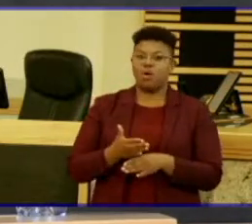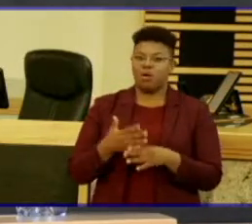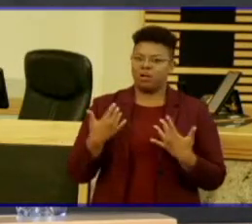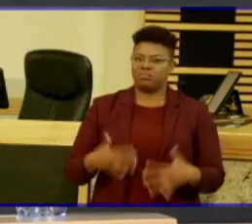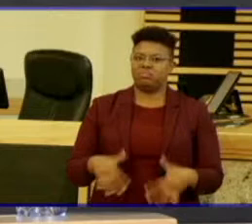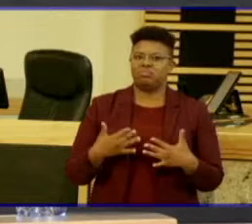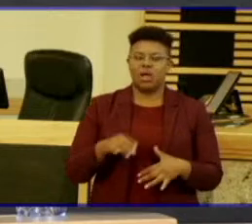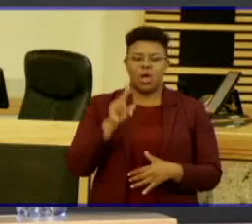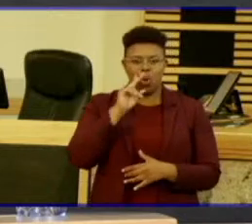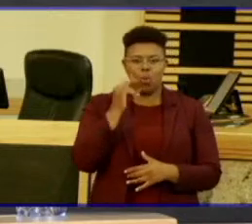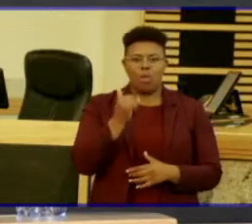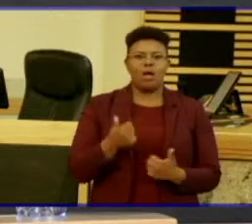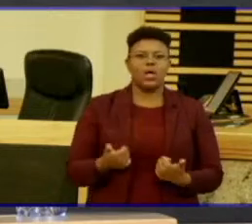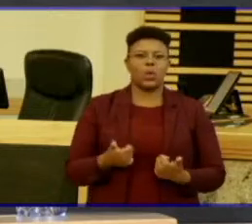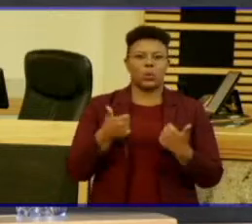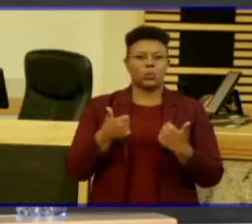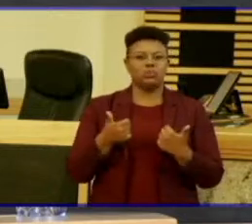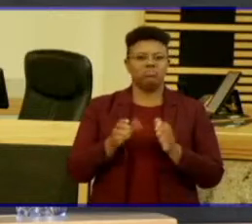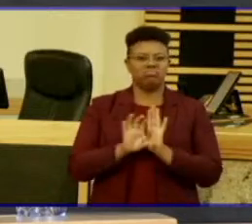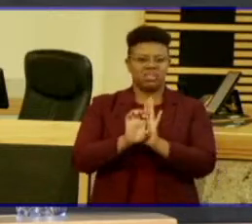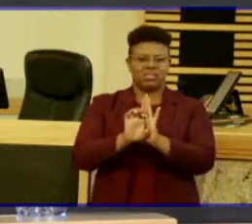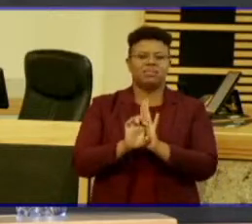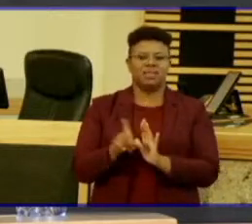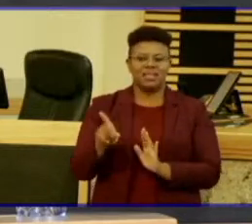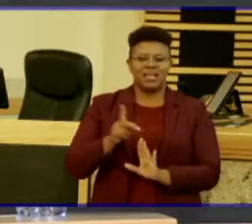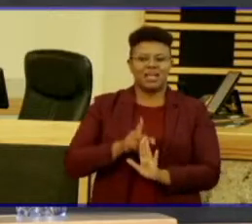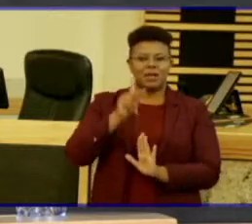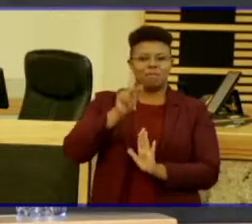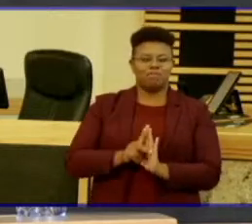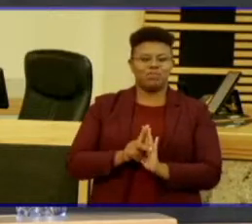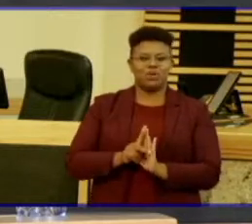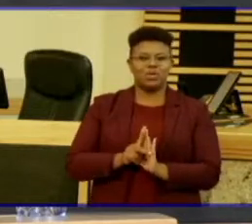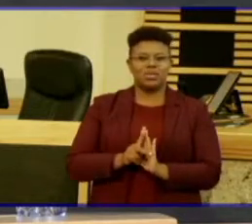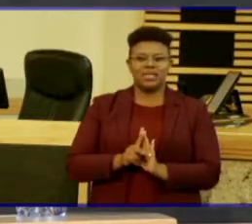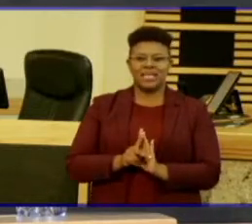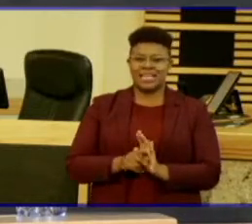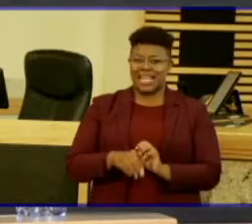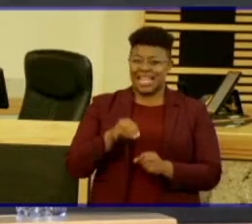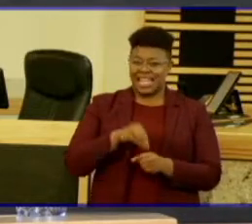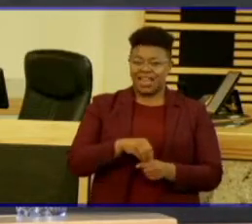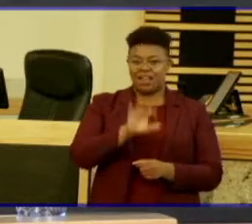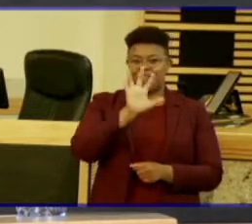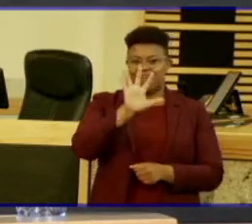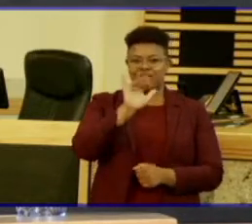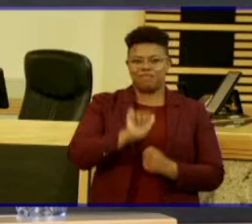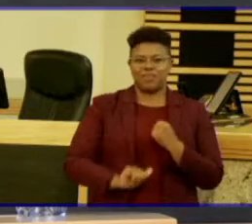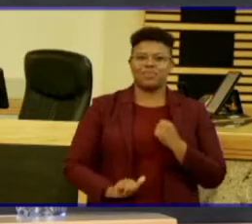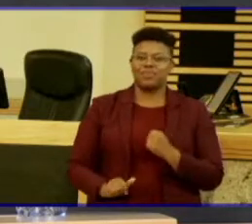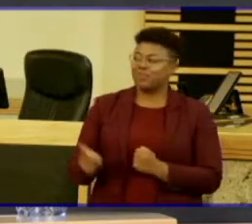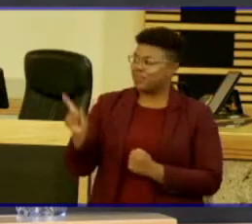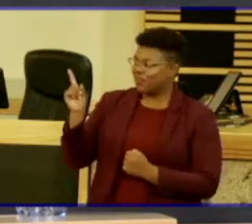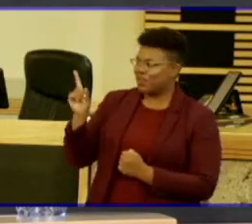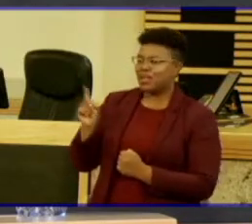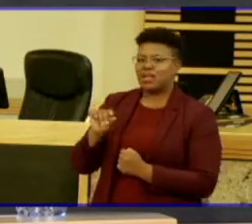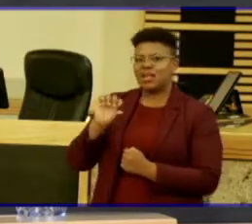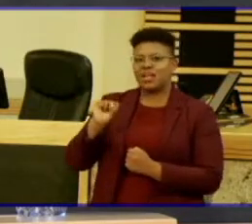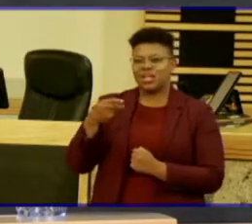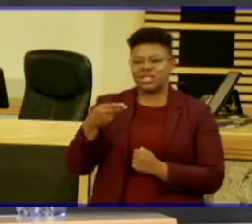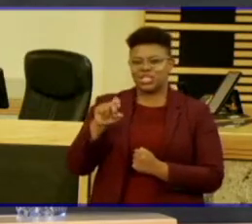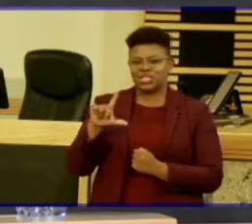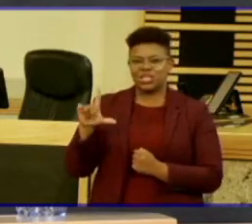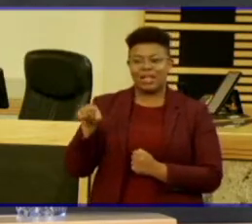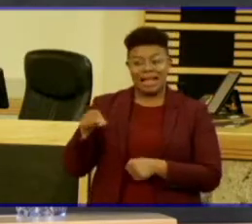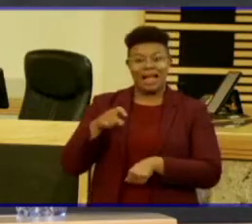ungumzekelo omhle ophilayo. La project yenziwe ngenyanga ezintlanu lipha ebika egcuwa la Shell Garage